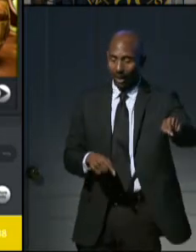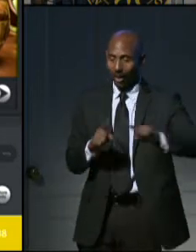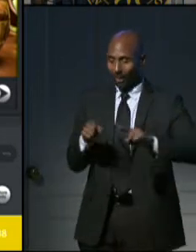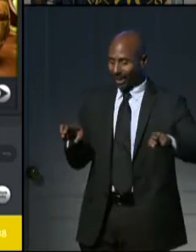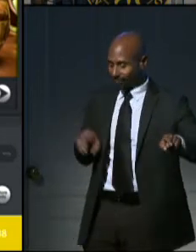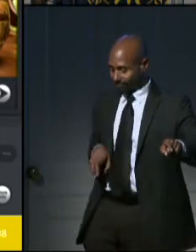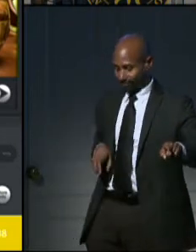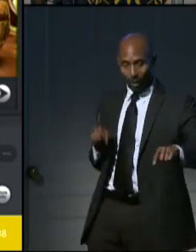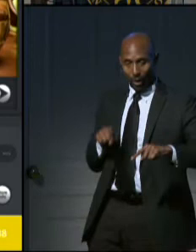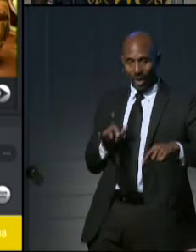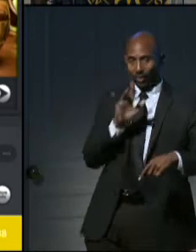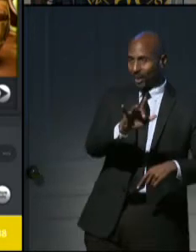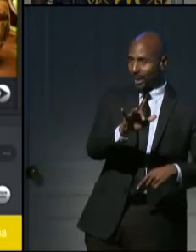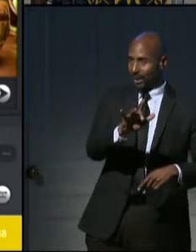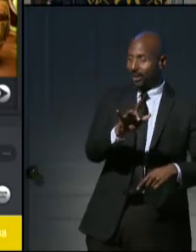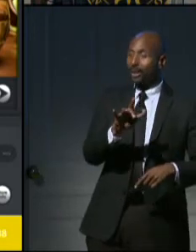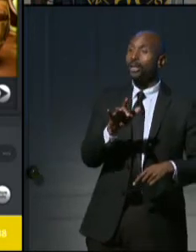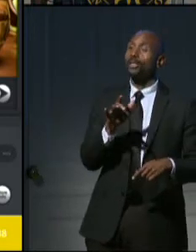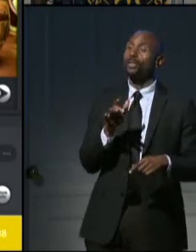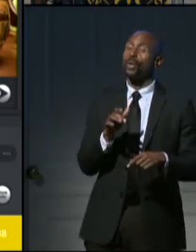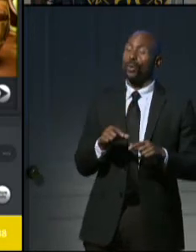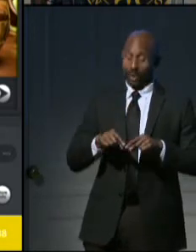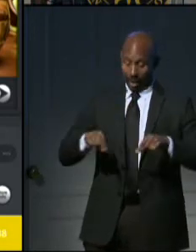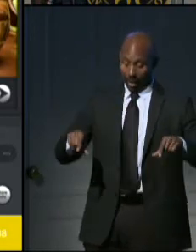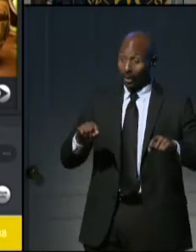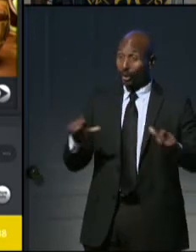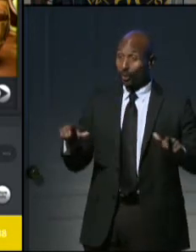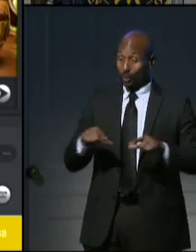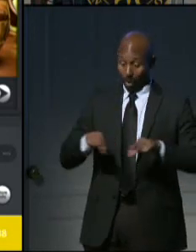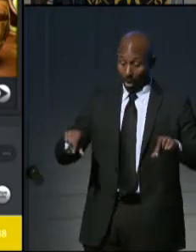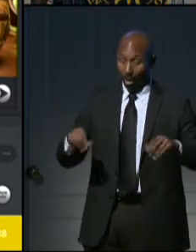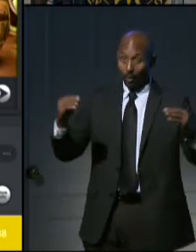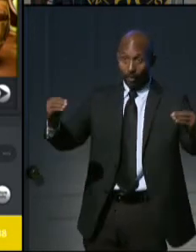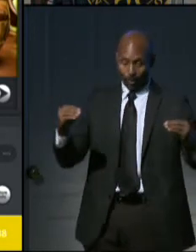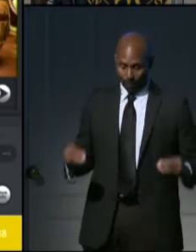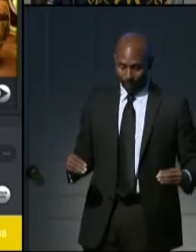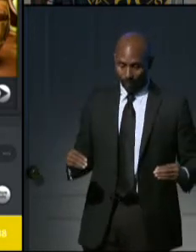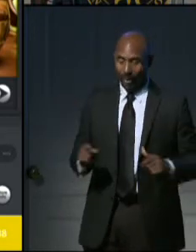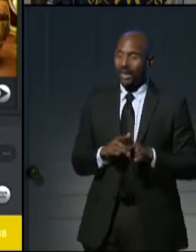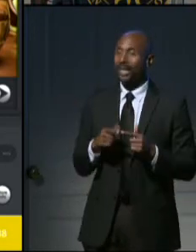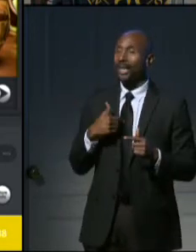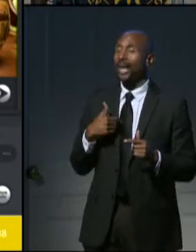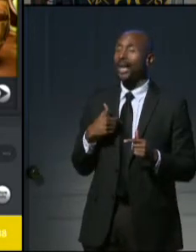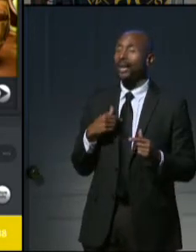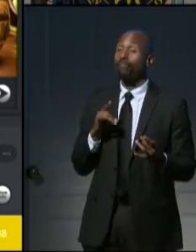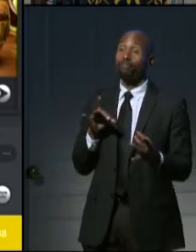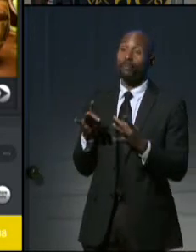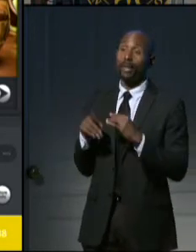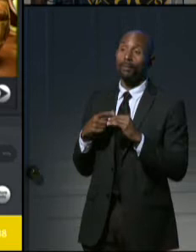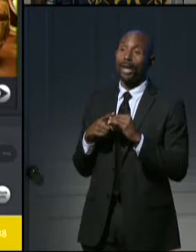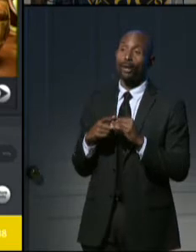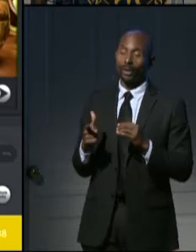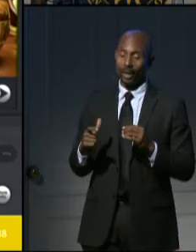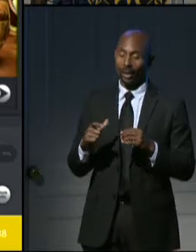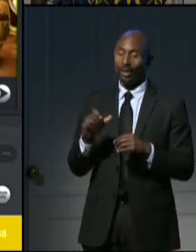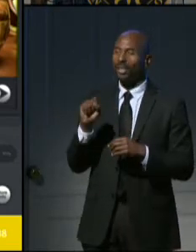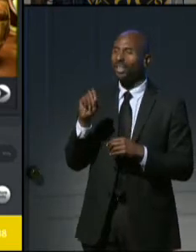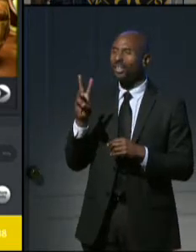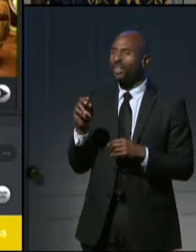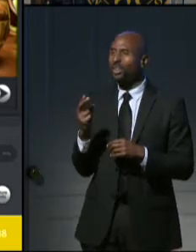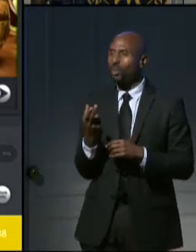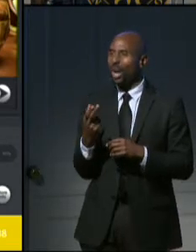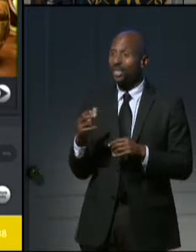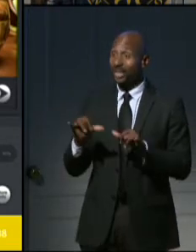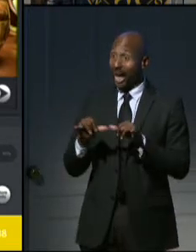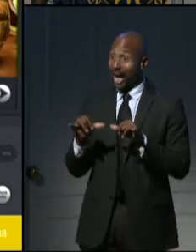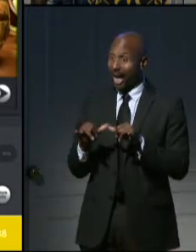the toolbar to the bottom part, and we got more feedback about how big the different swatches were and how to make things look touchable